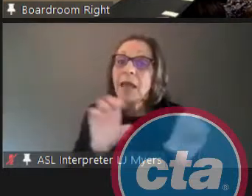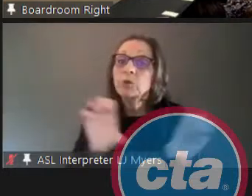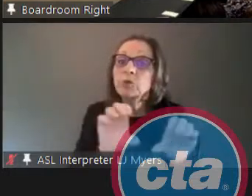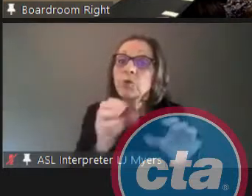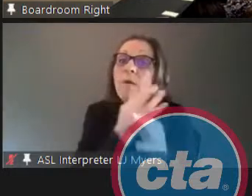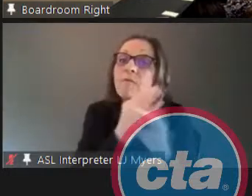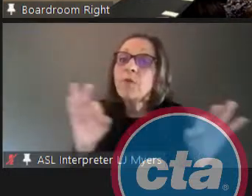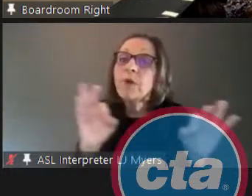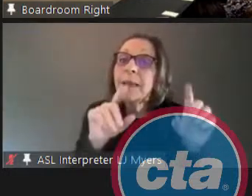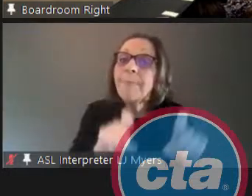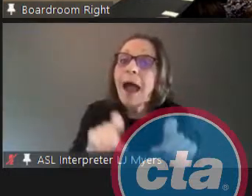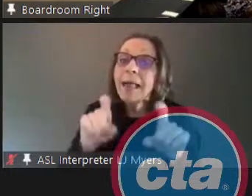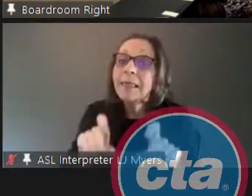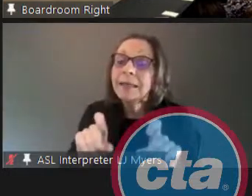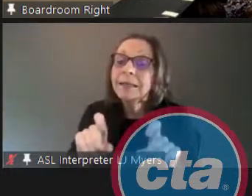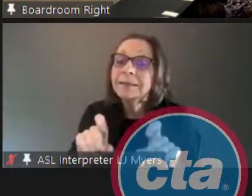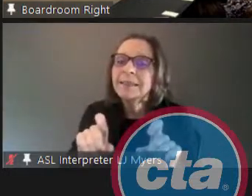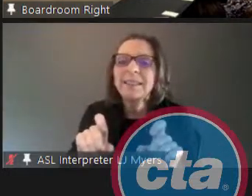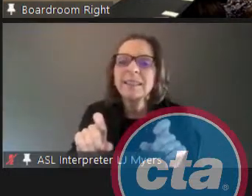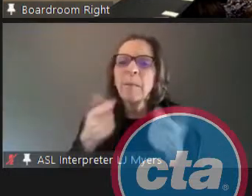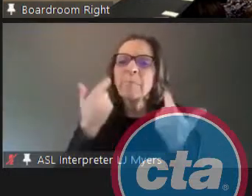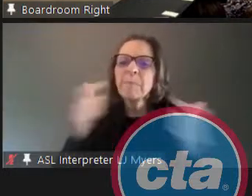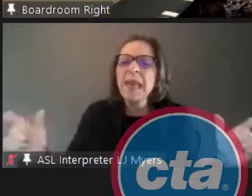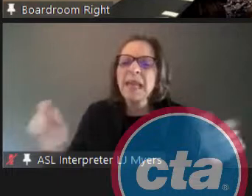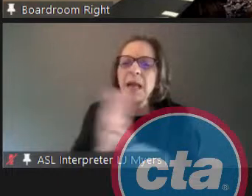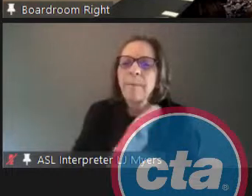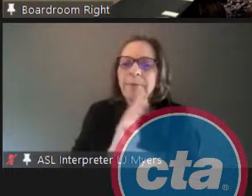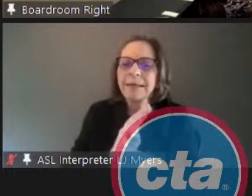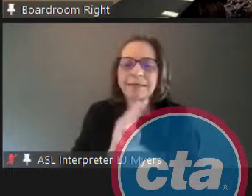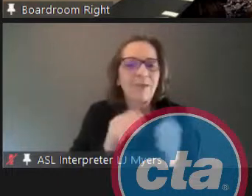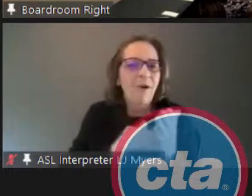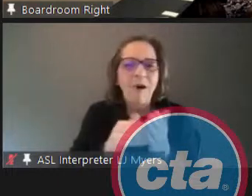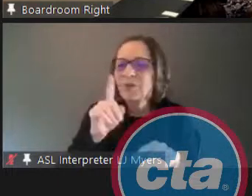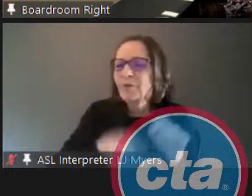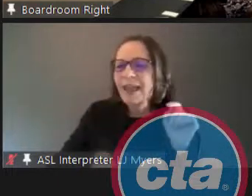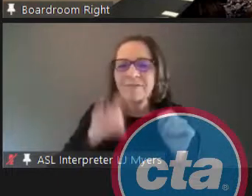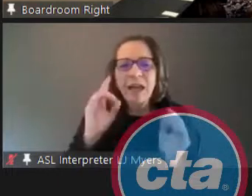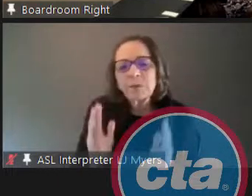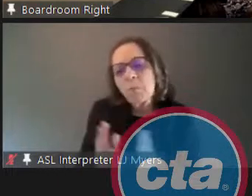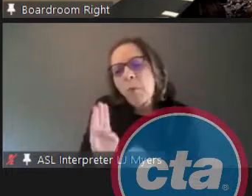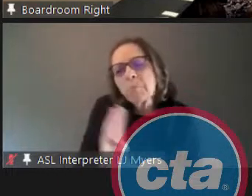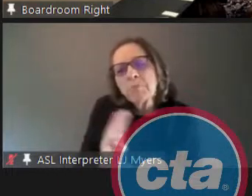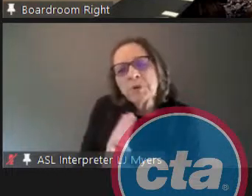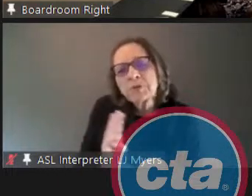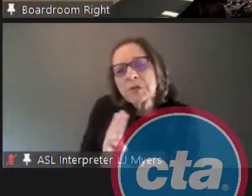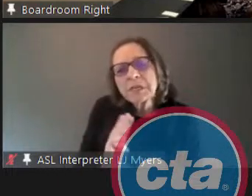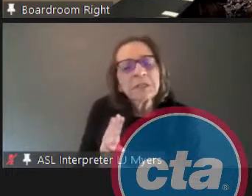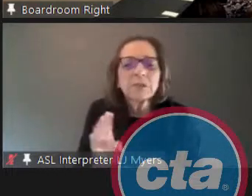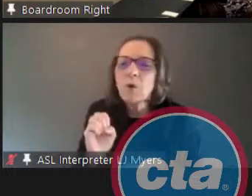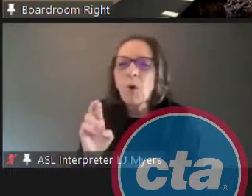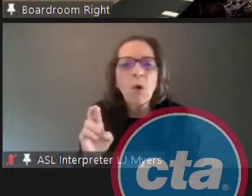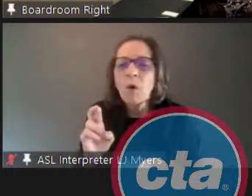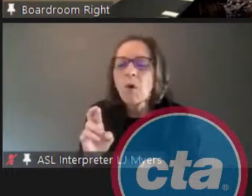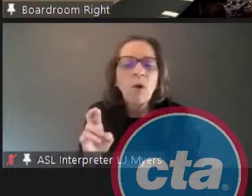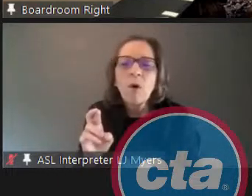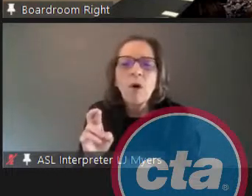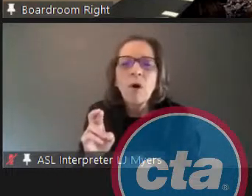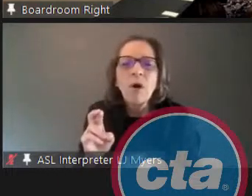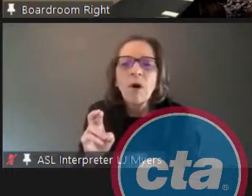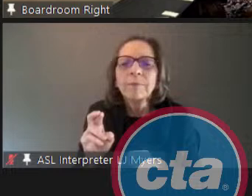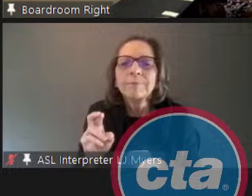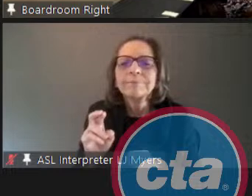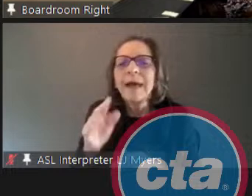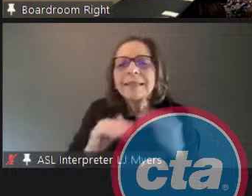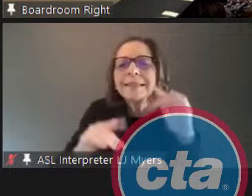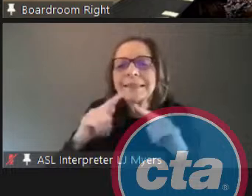of concepts are oftentimes very large companies. You oftentimes can't find a small business or especially a DBE, a diverse